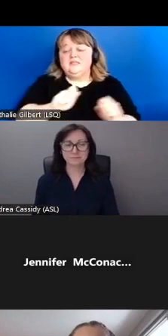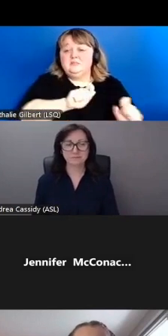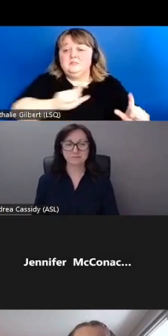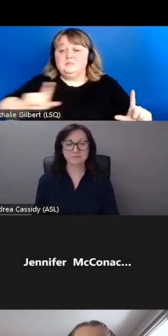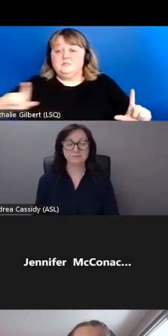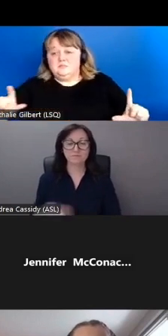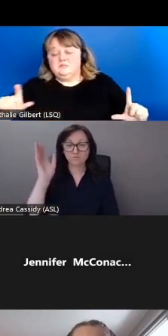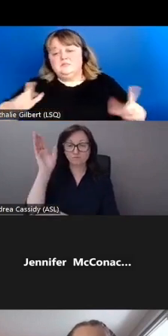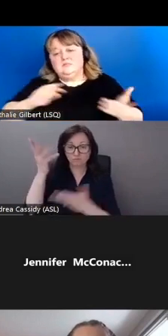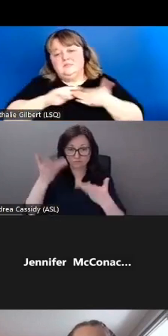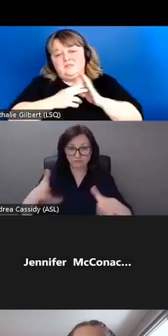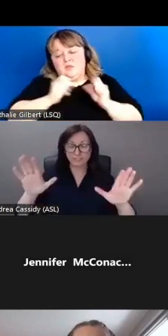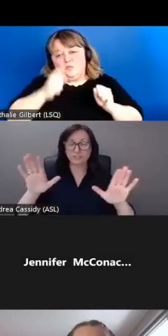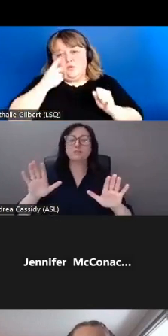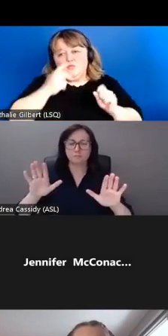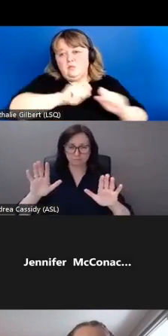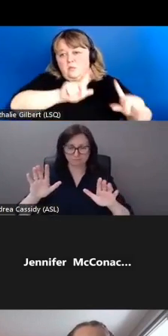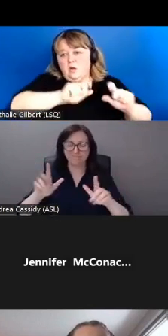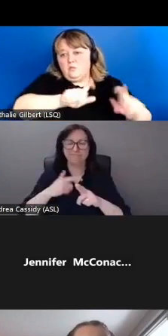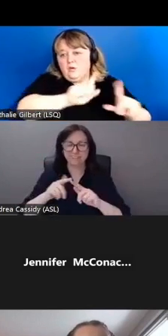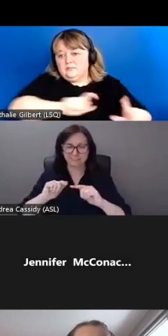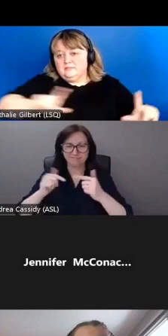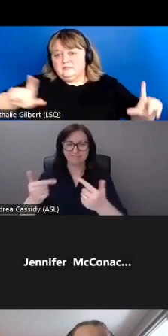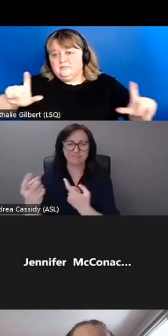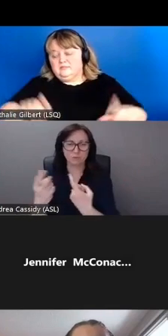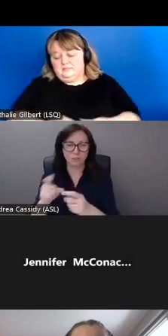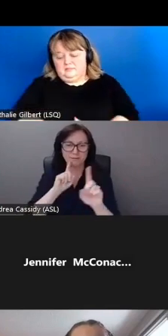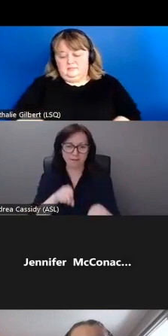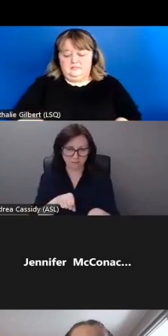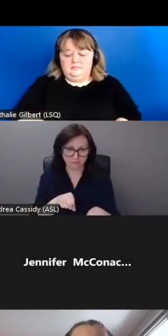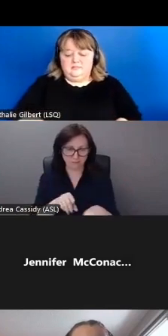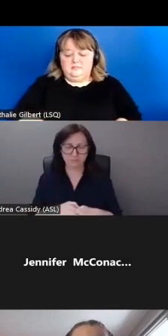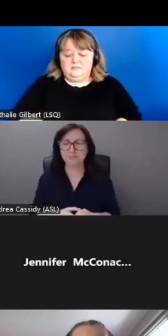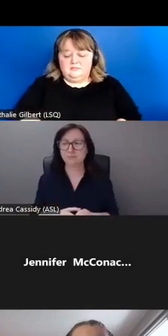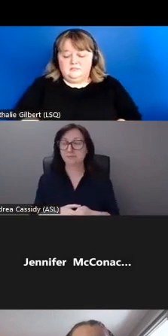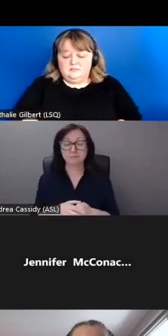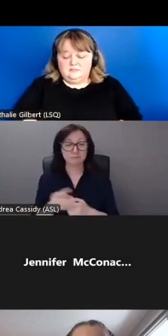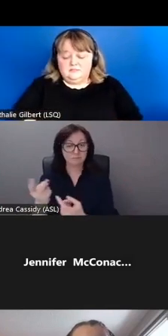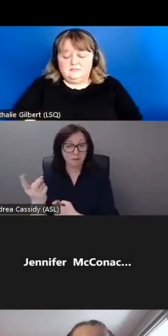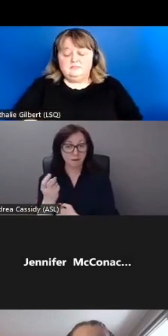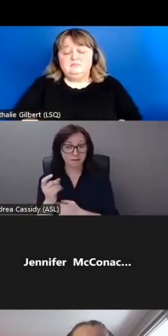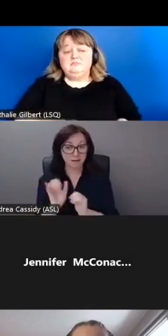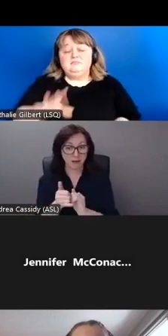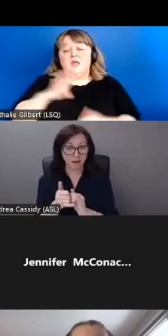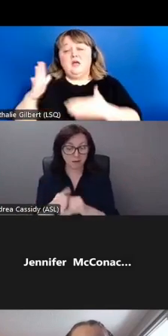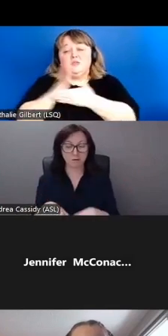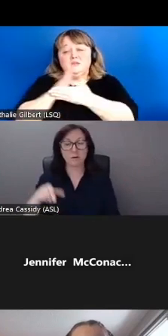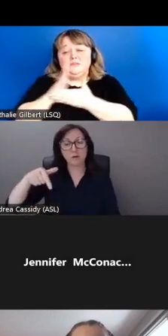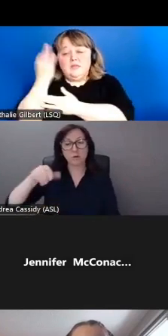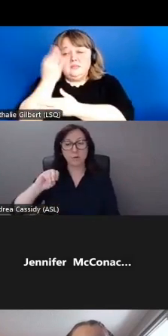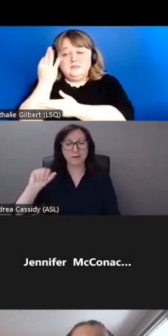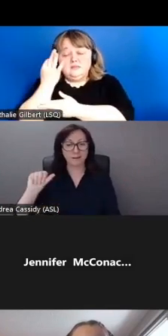and answer period after today's presentation. You can submit questions using the Q&A